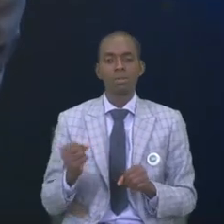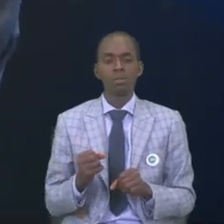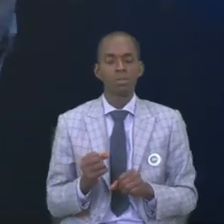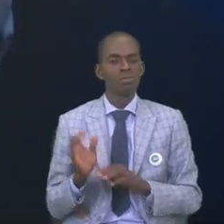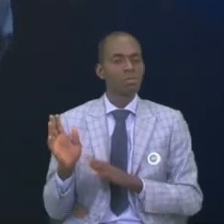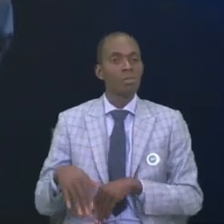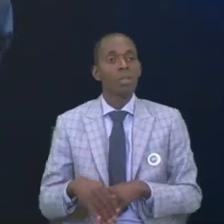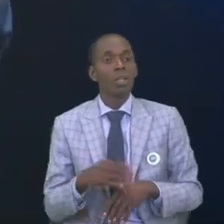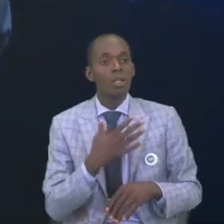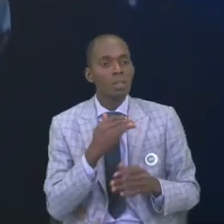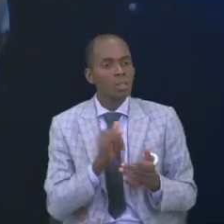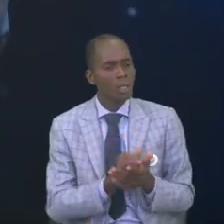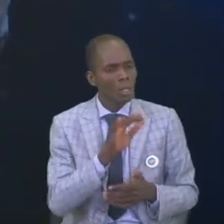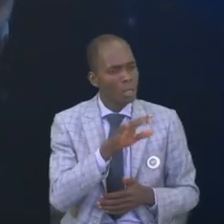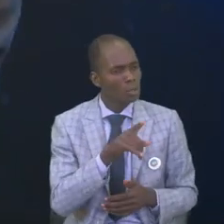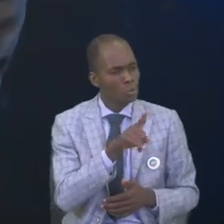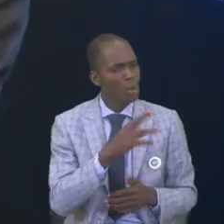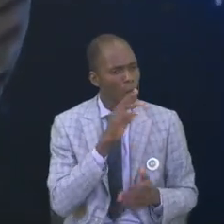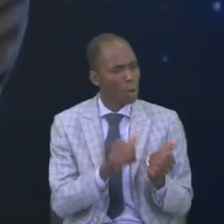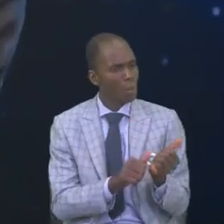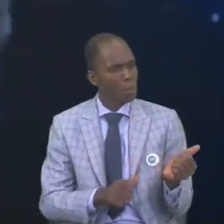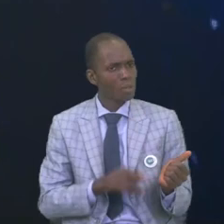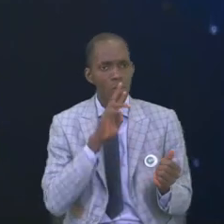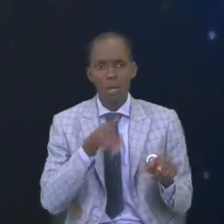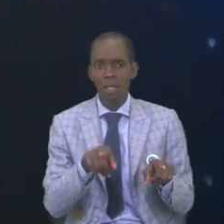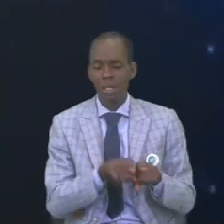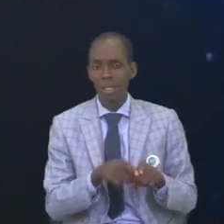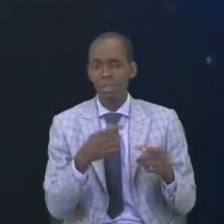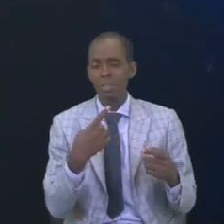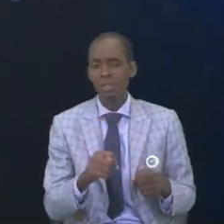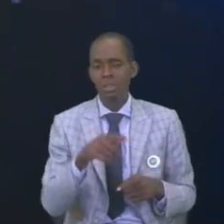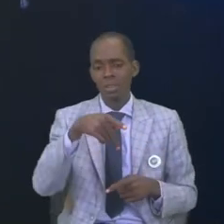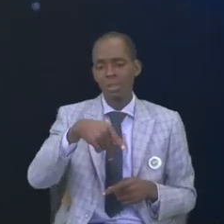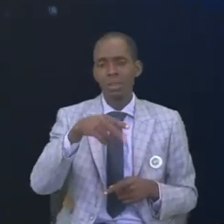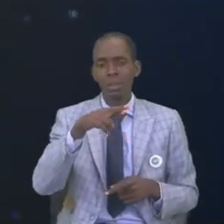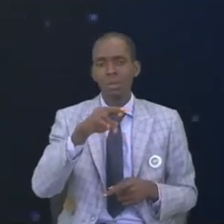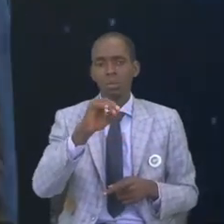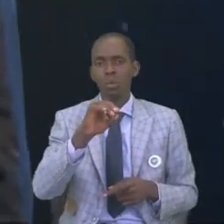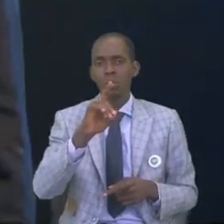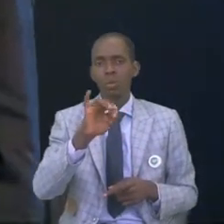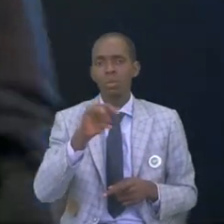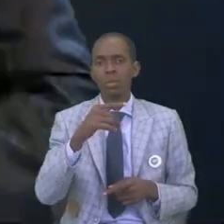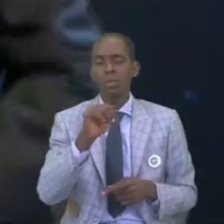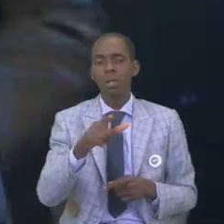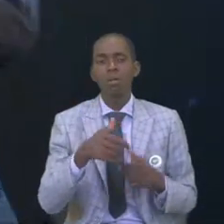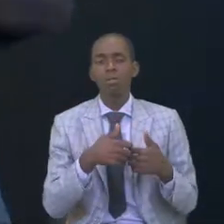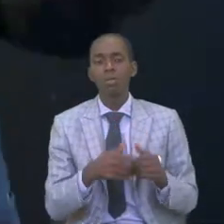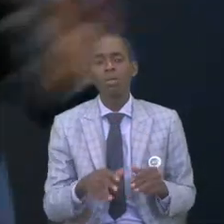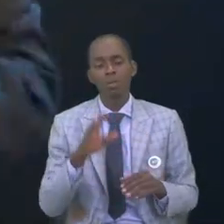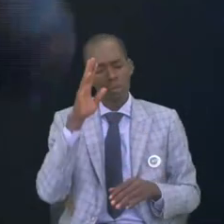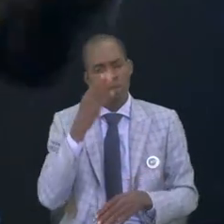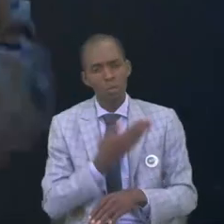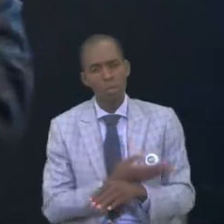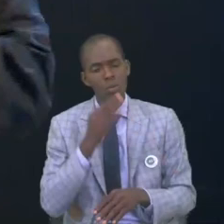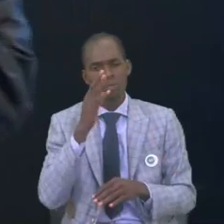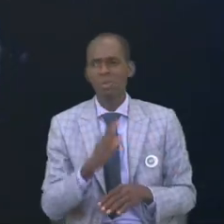son, the prodigal daughter, the prodigal preacher, the prodigal pastor. And you've gone back into old ways. It doesn't matter.